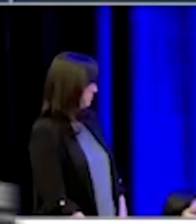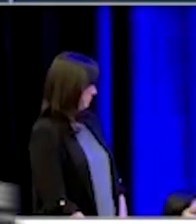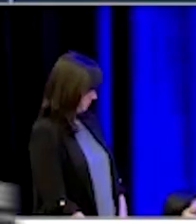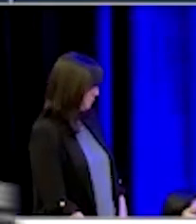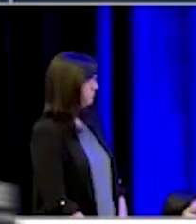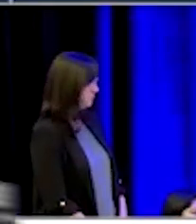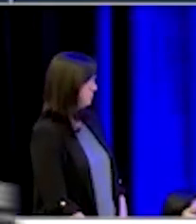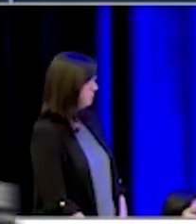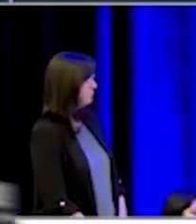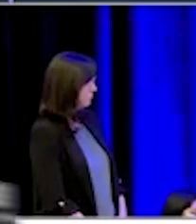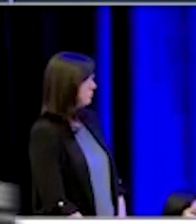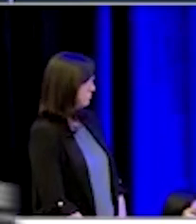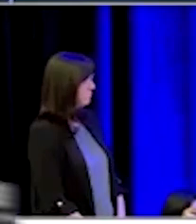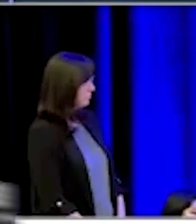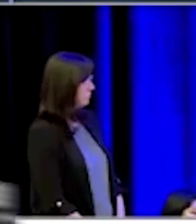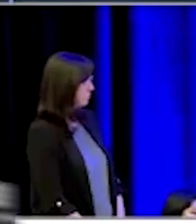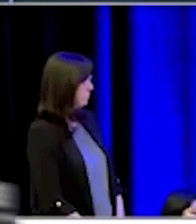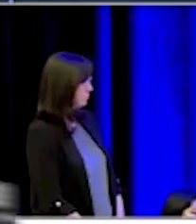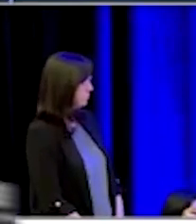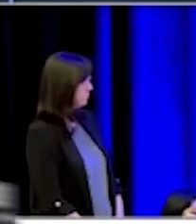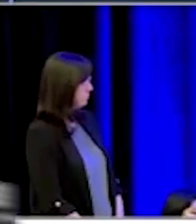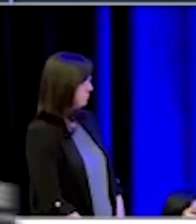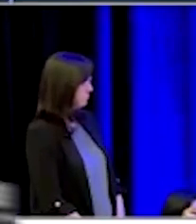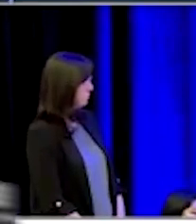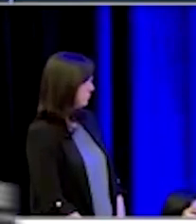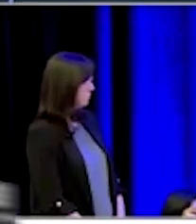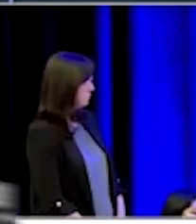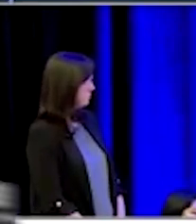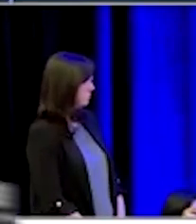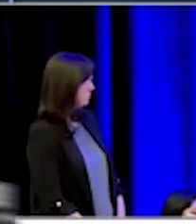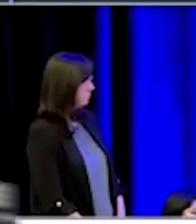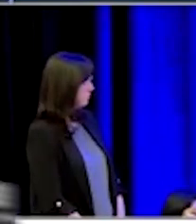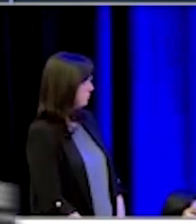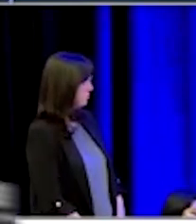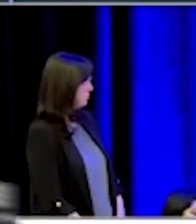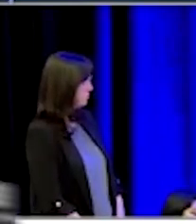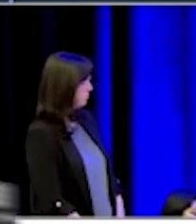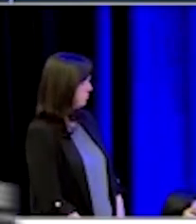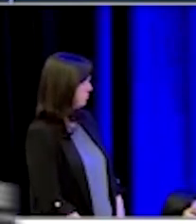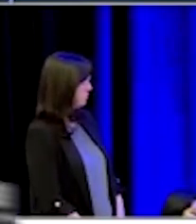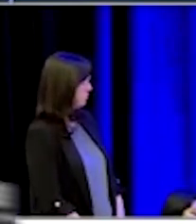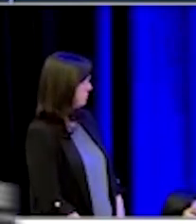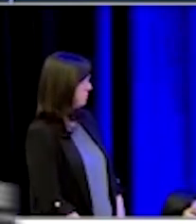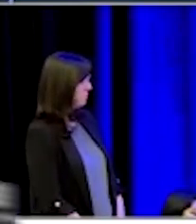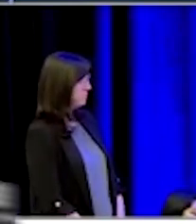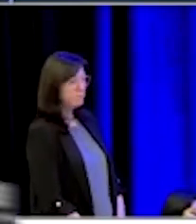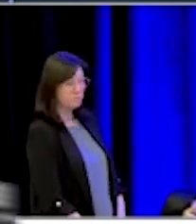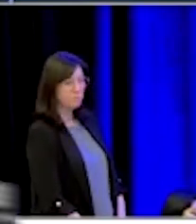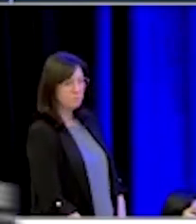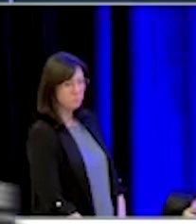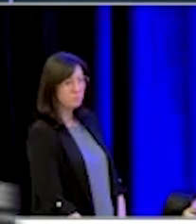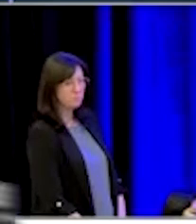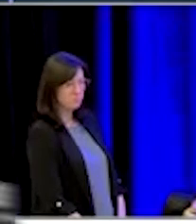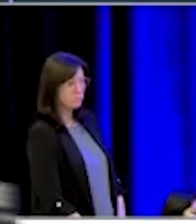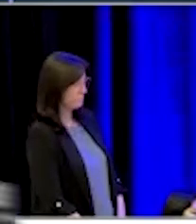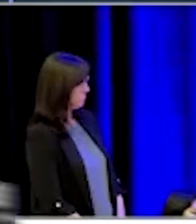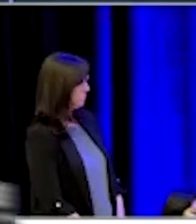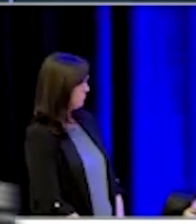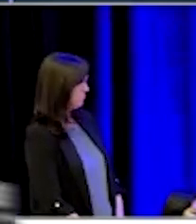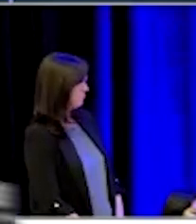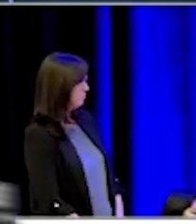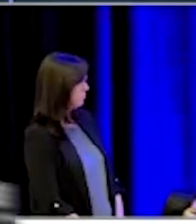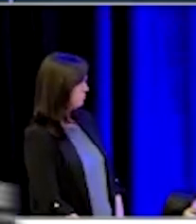use creativity for getting through the day-to-day lives at work. So it's interesting that it's that the expectation of